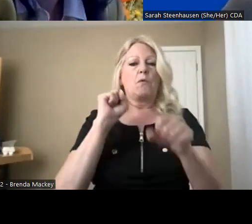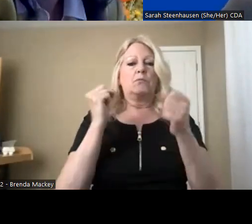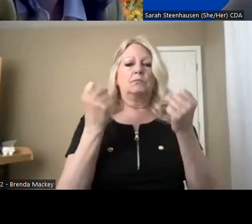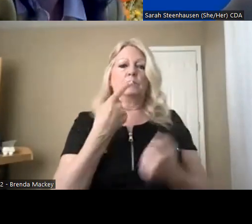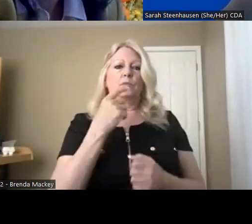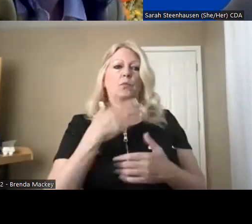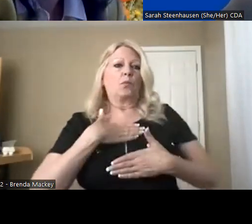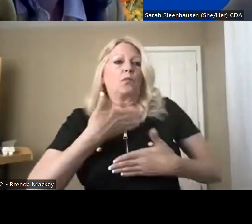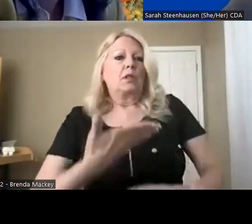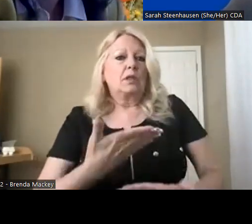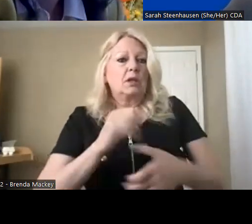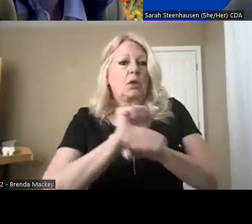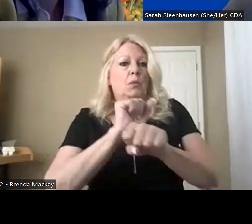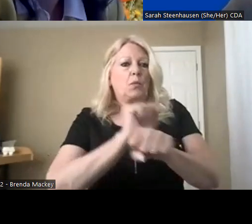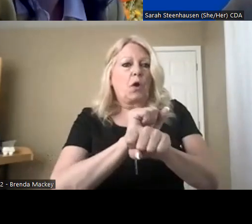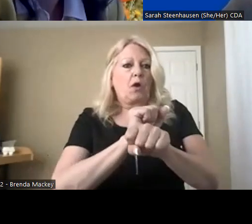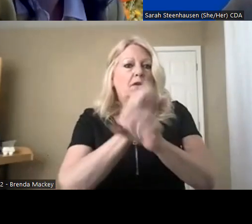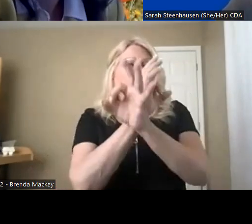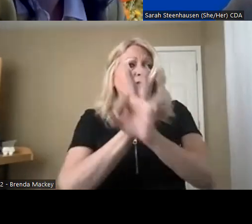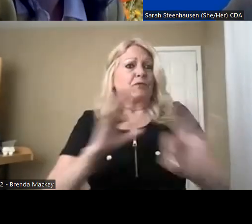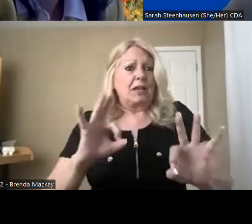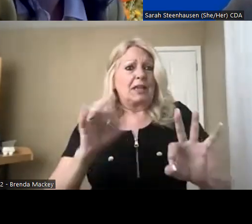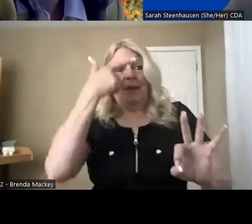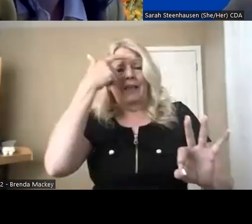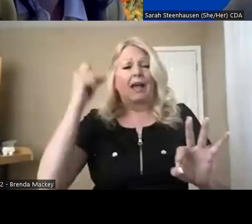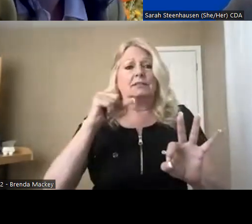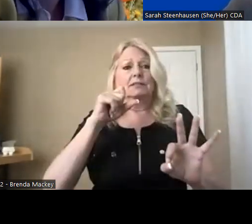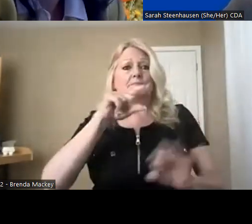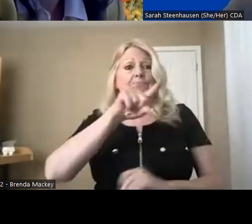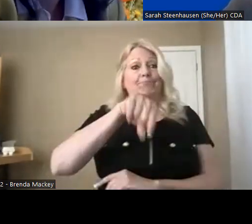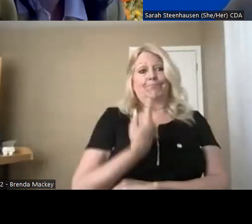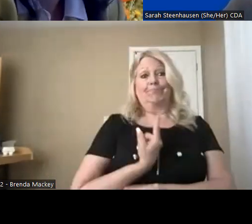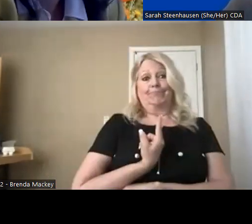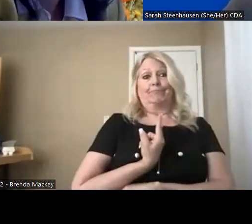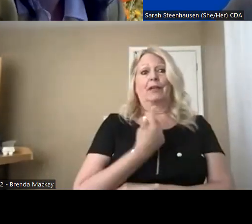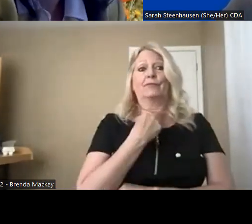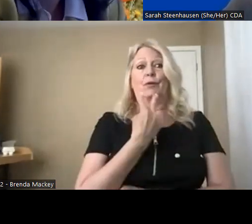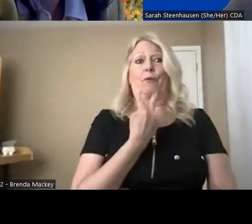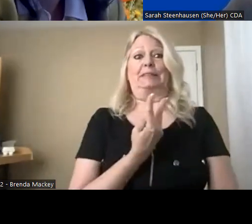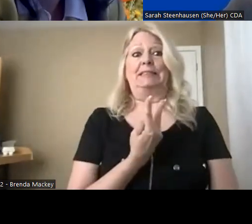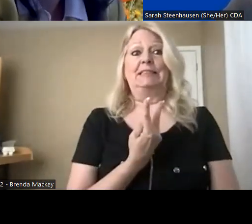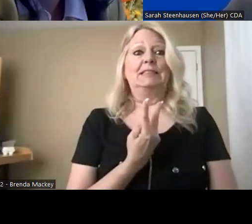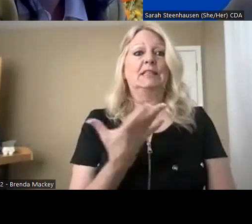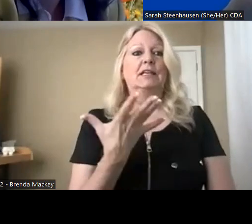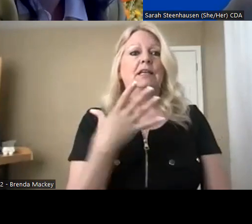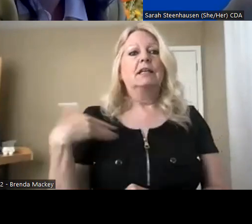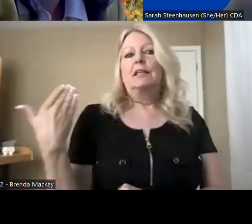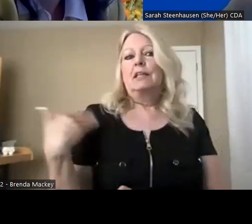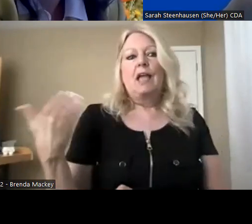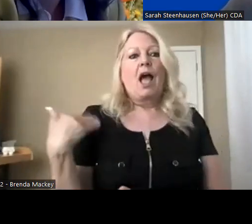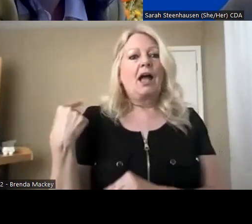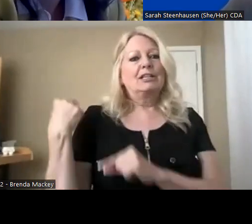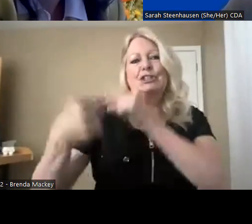voice. And it's the younger generations, they don't want to do this for